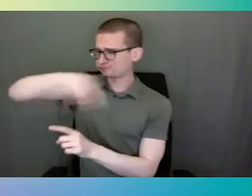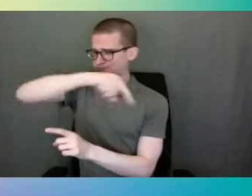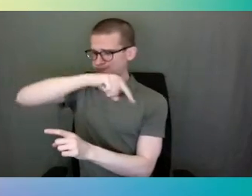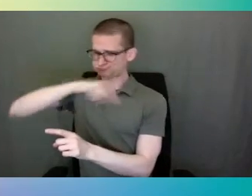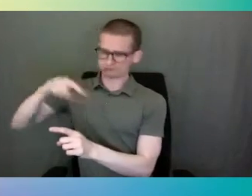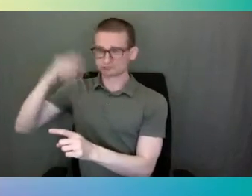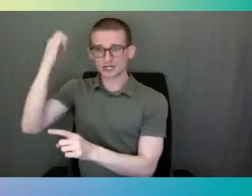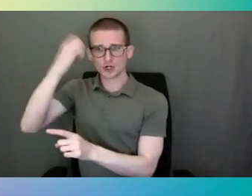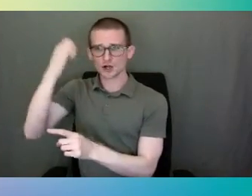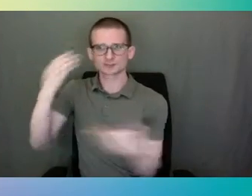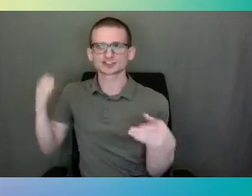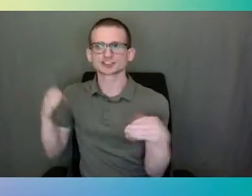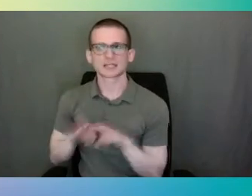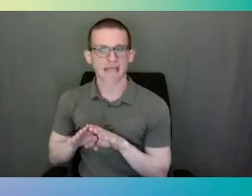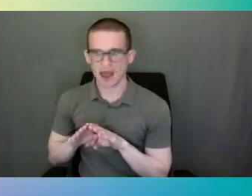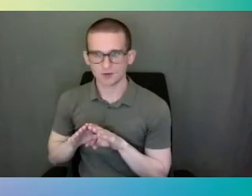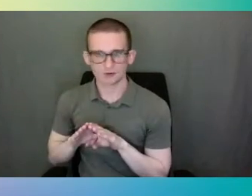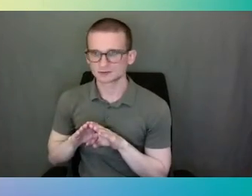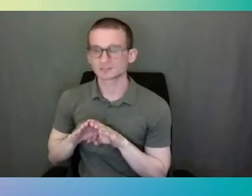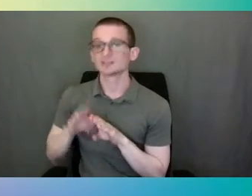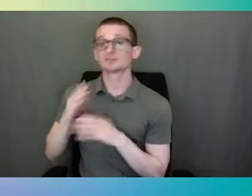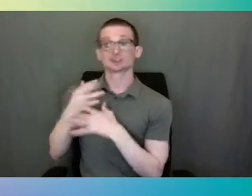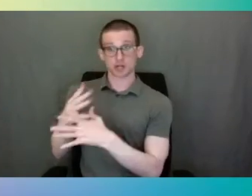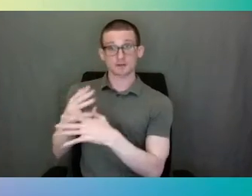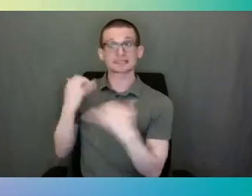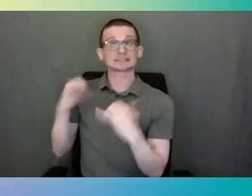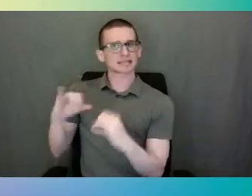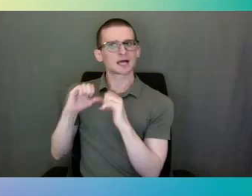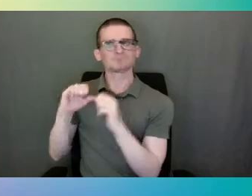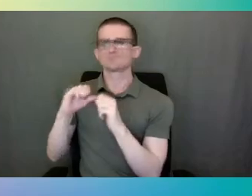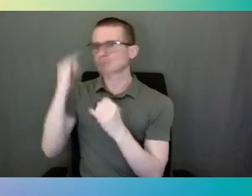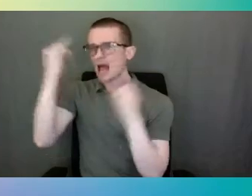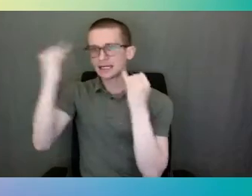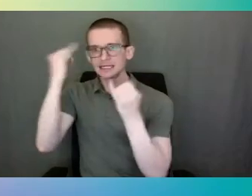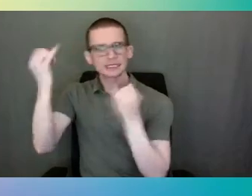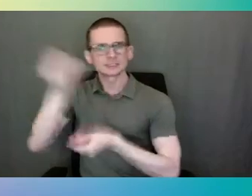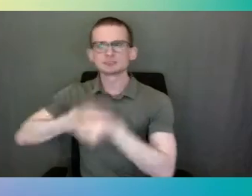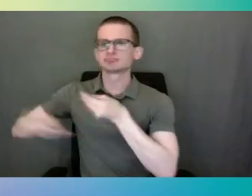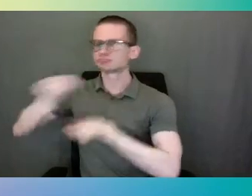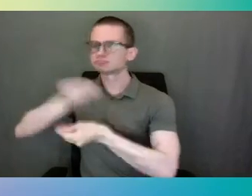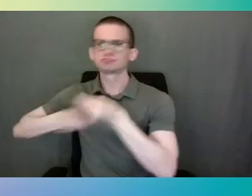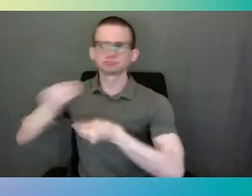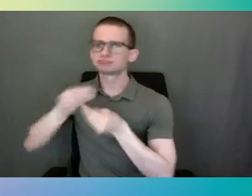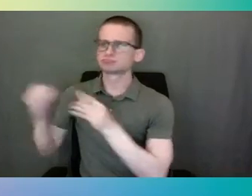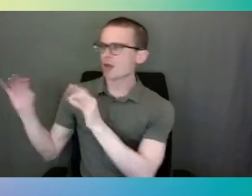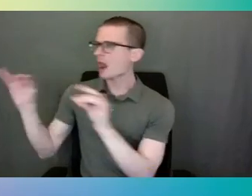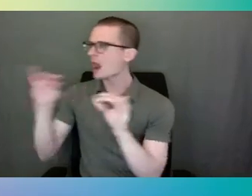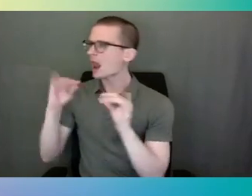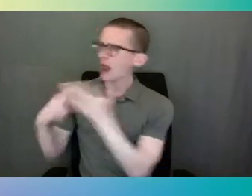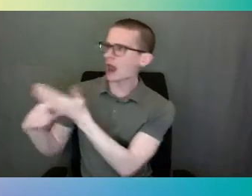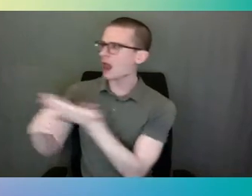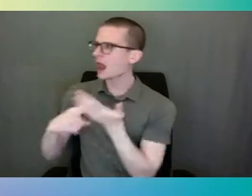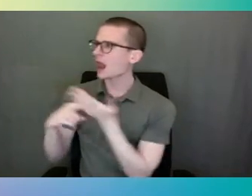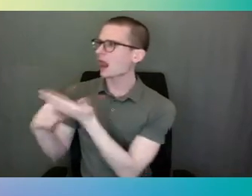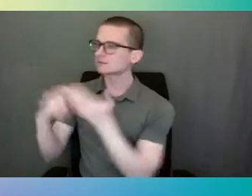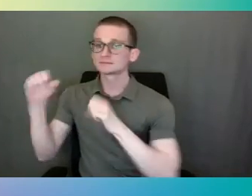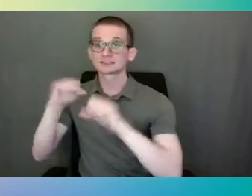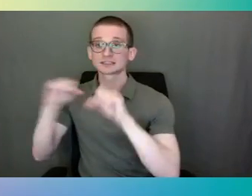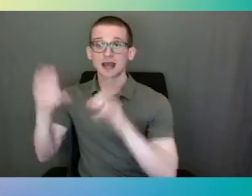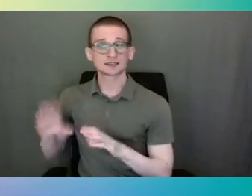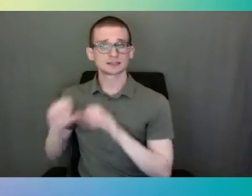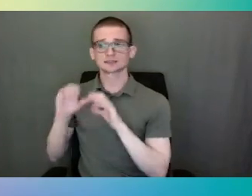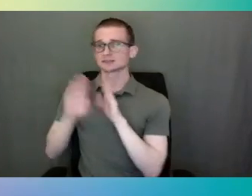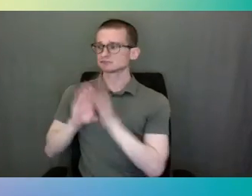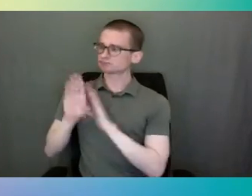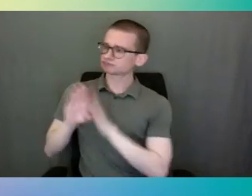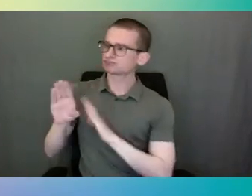Germany was exchanging these ideas. So scientists were moving forward and discussing, how come